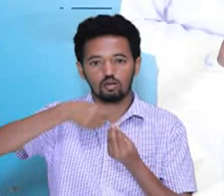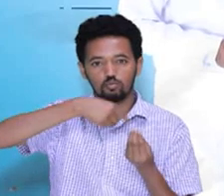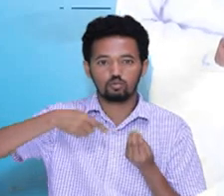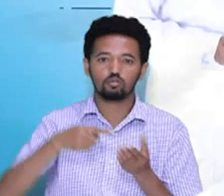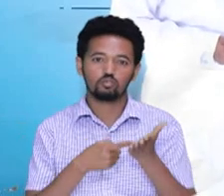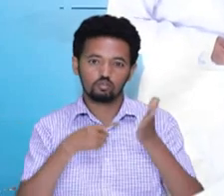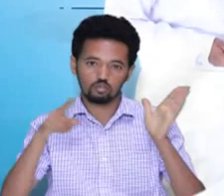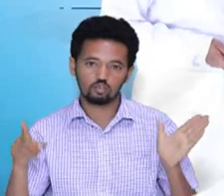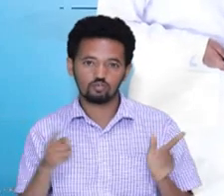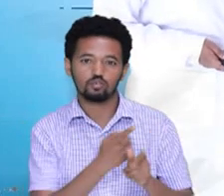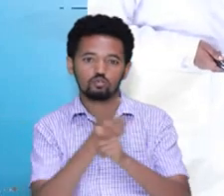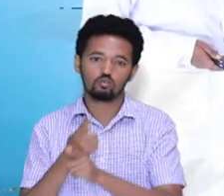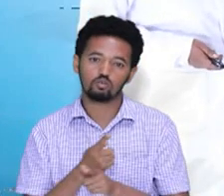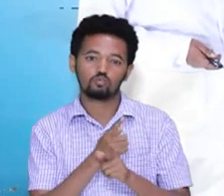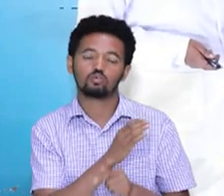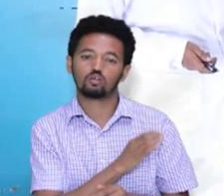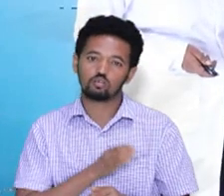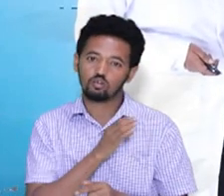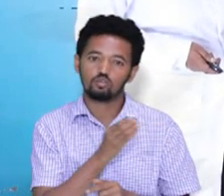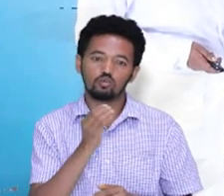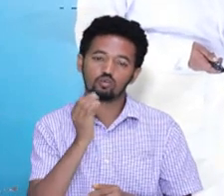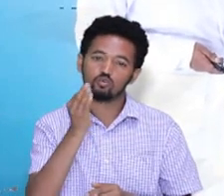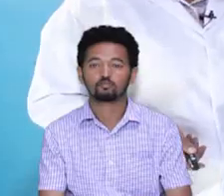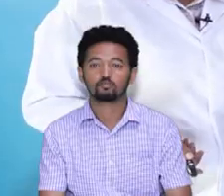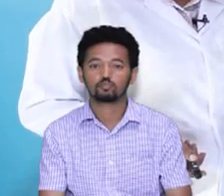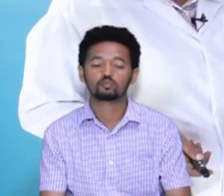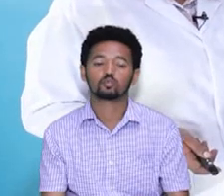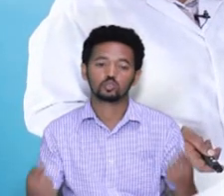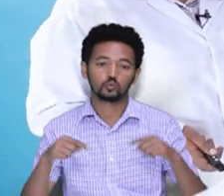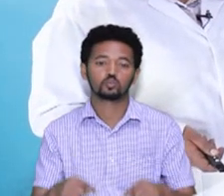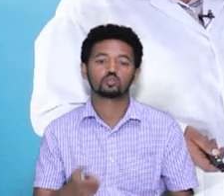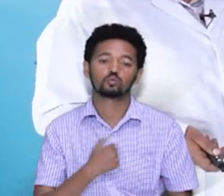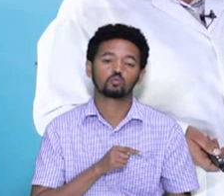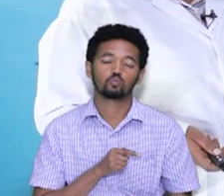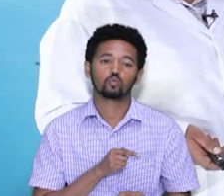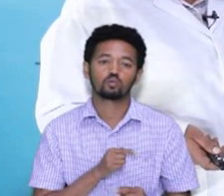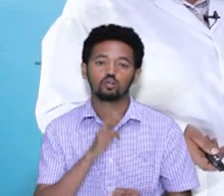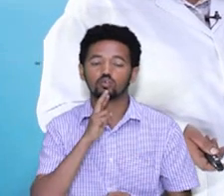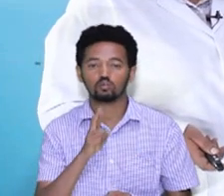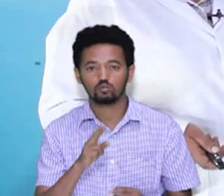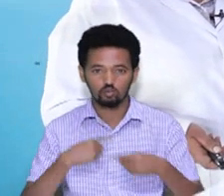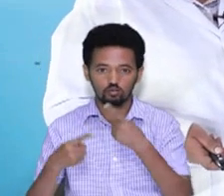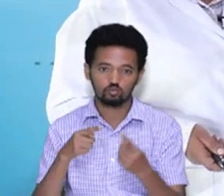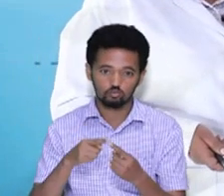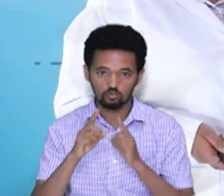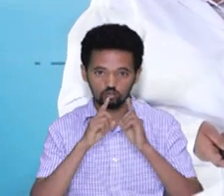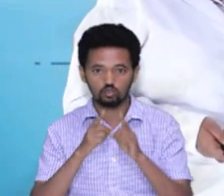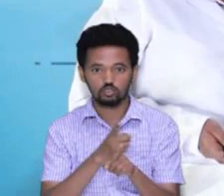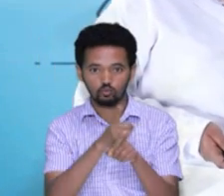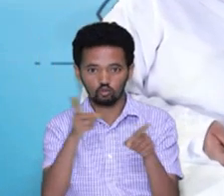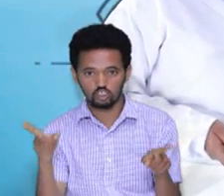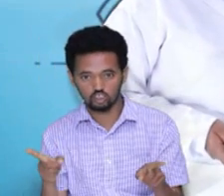the different geographical characteristics of Africa. Today, we are going to discuss about